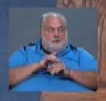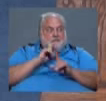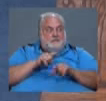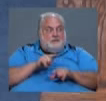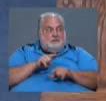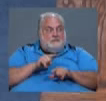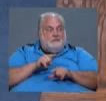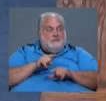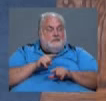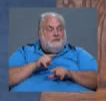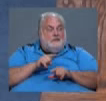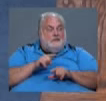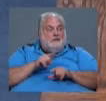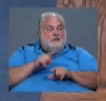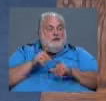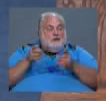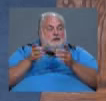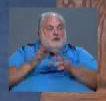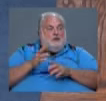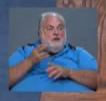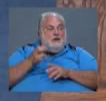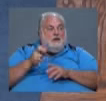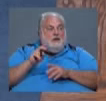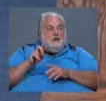Director Hendricks,